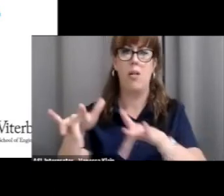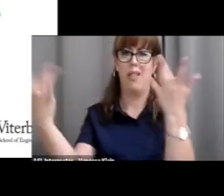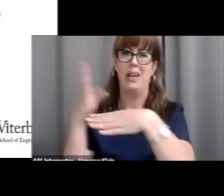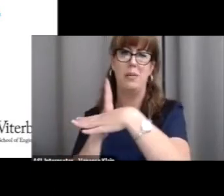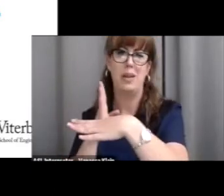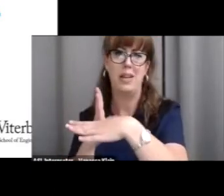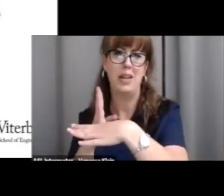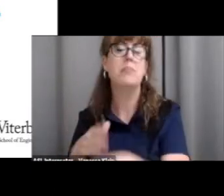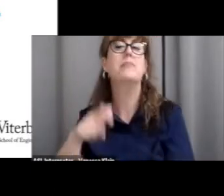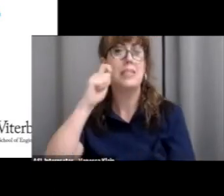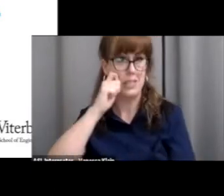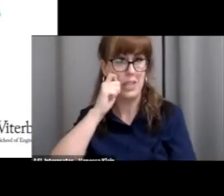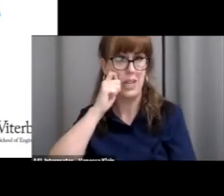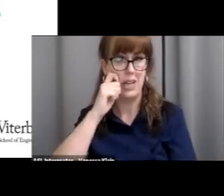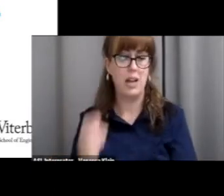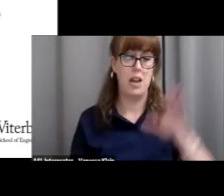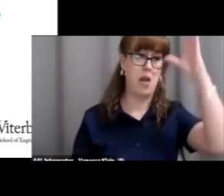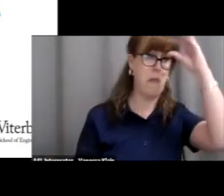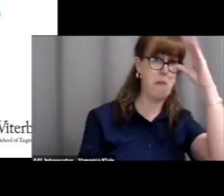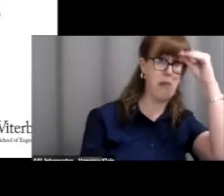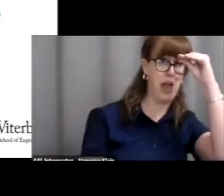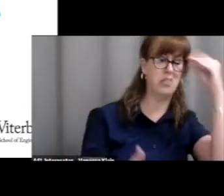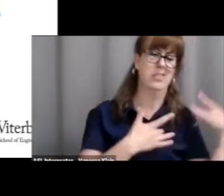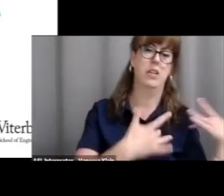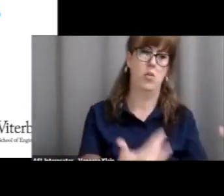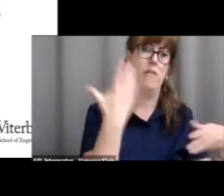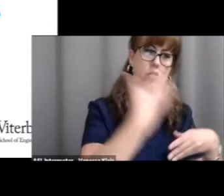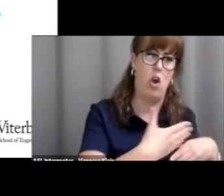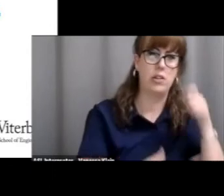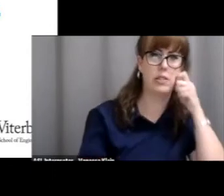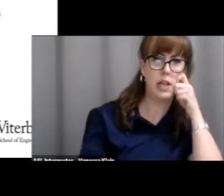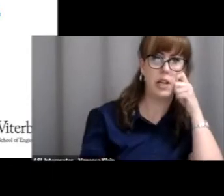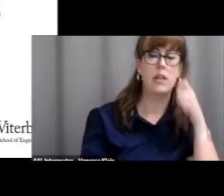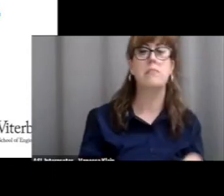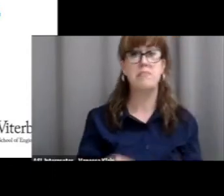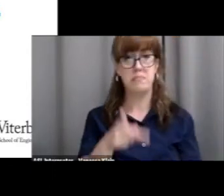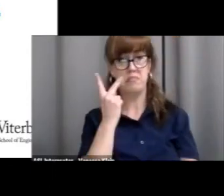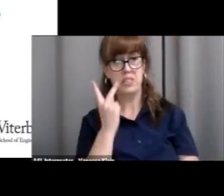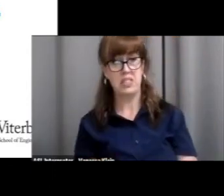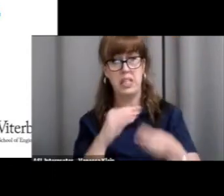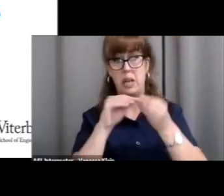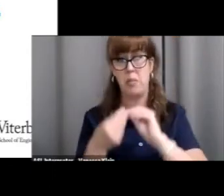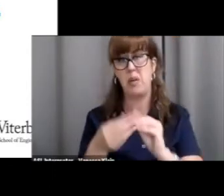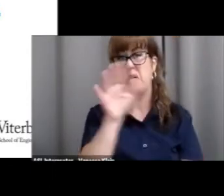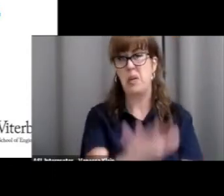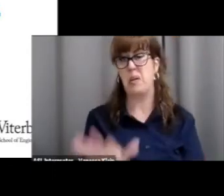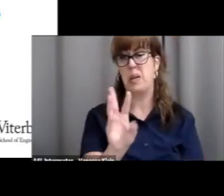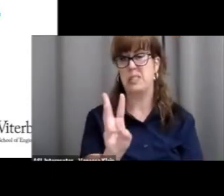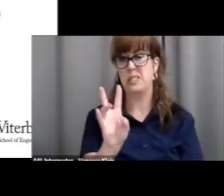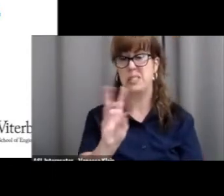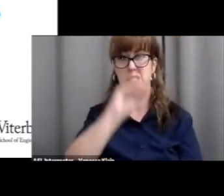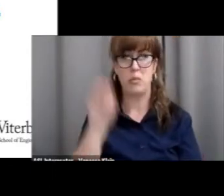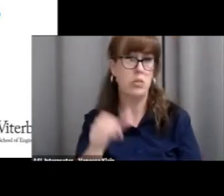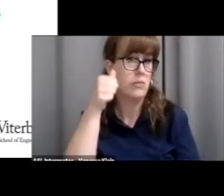while male characters are more likely to have dark skin. So you can see the numbers here, about 67% of